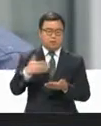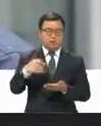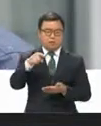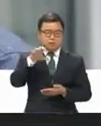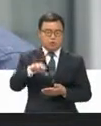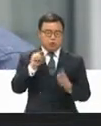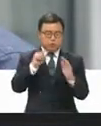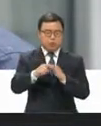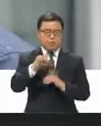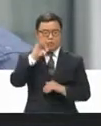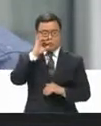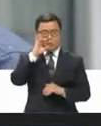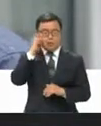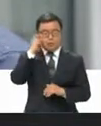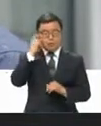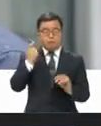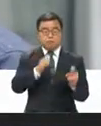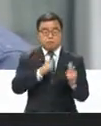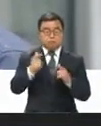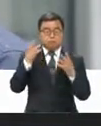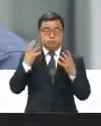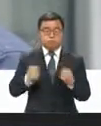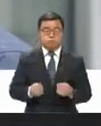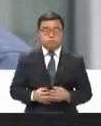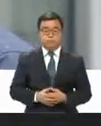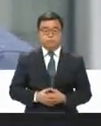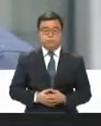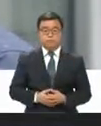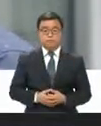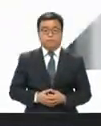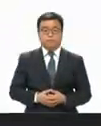a real thing what I saw. Like, oh, that's very interesting.